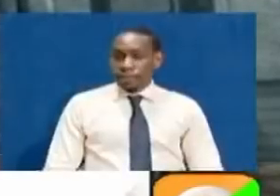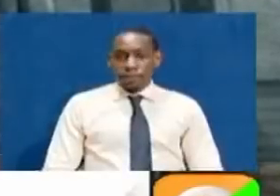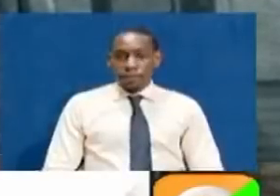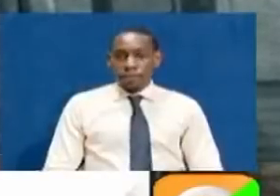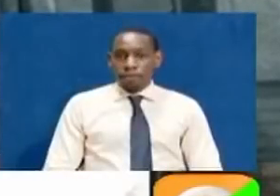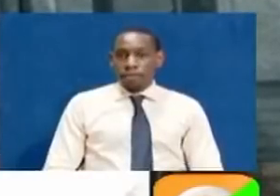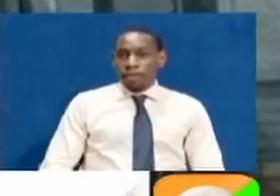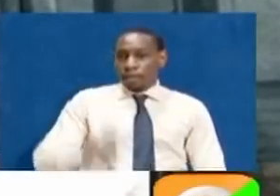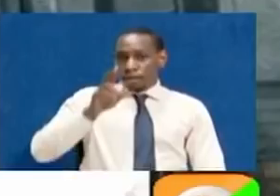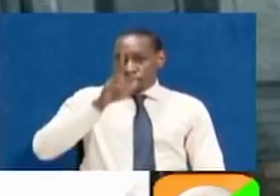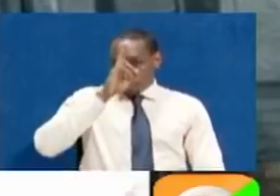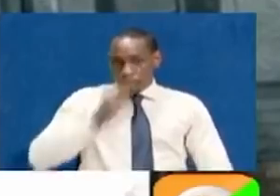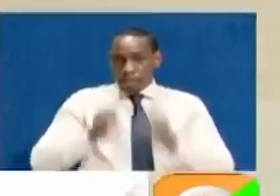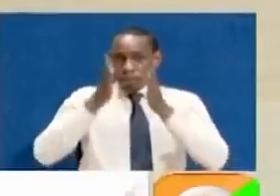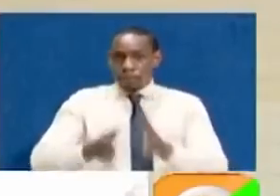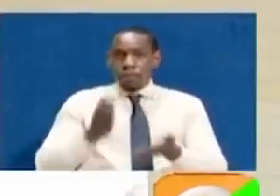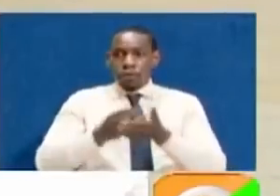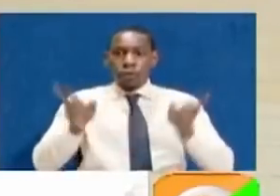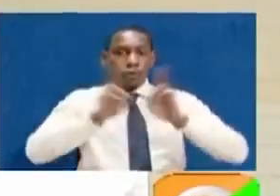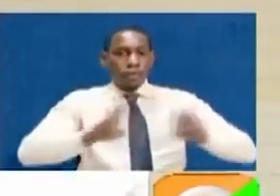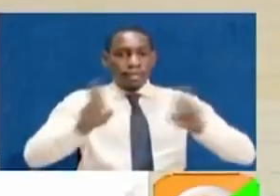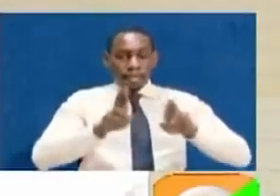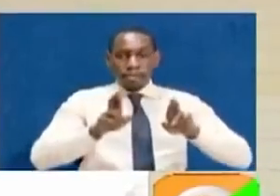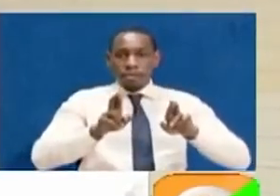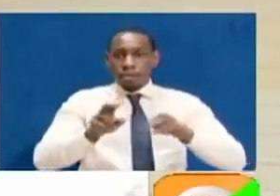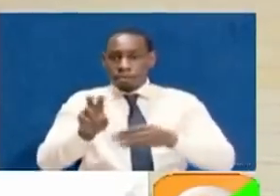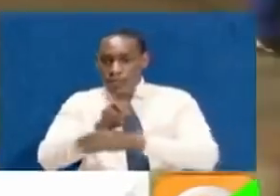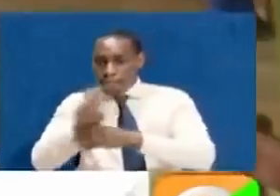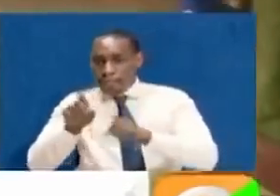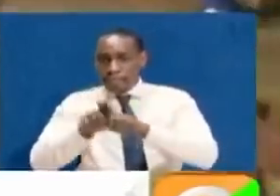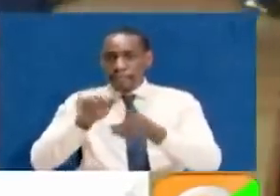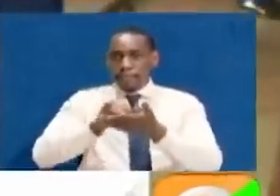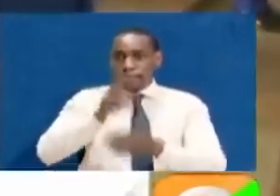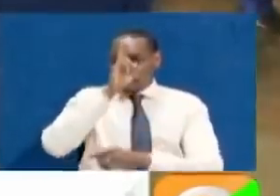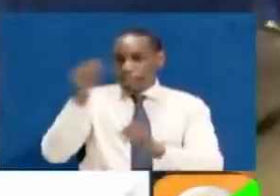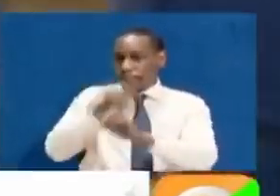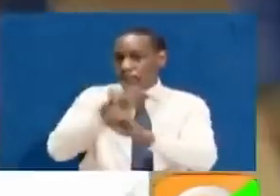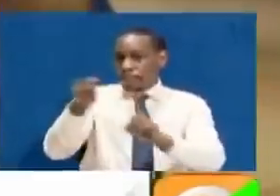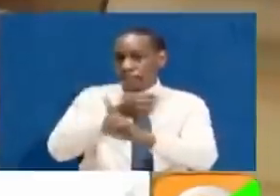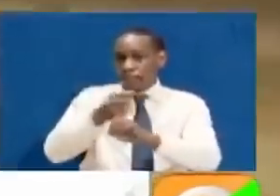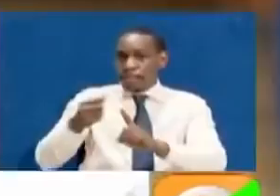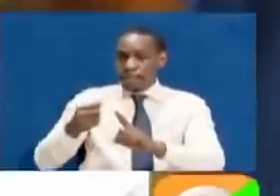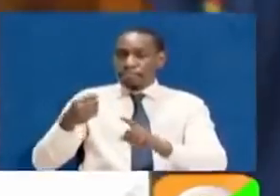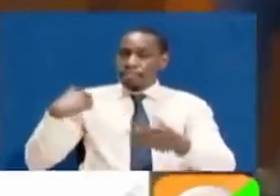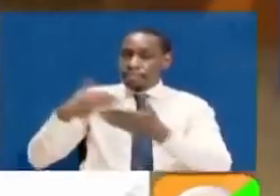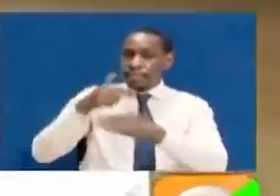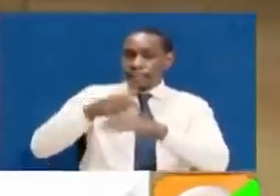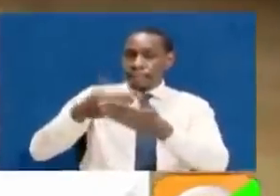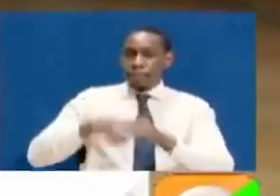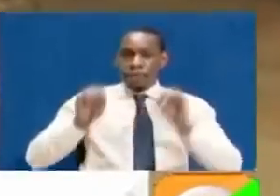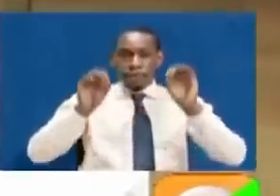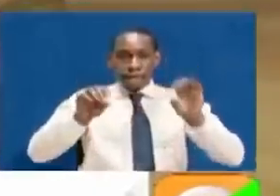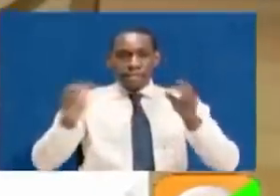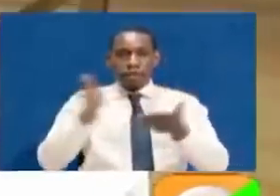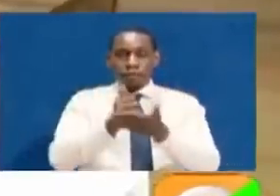27th. Police officers were in hand to call the attempt in what became police brutality. Since that day, City Hall